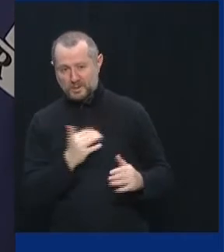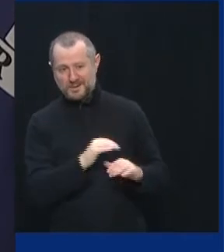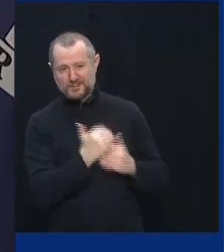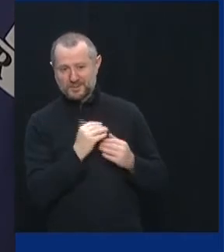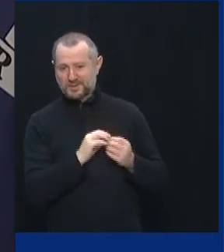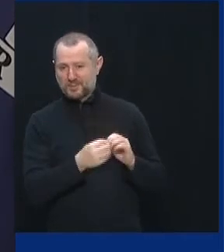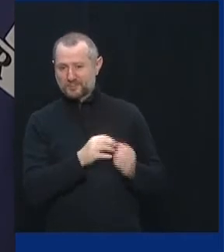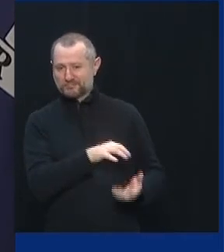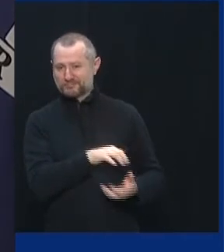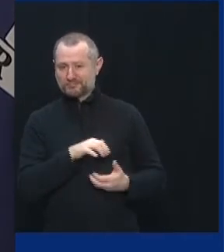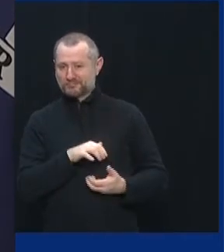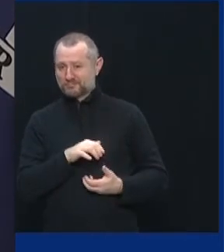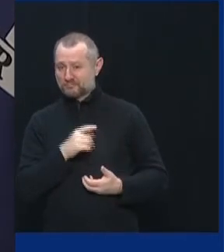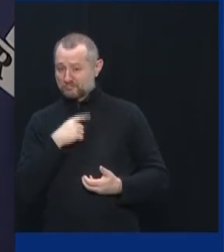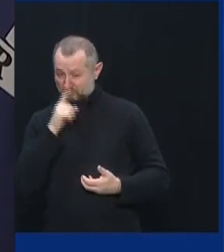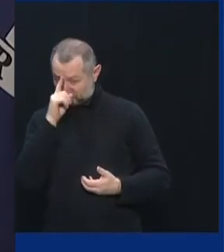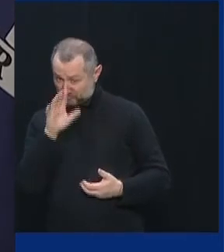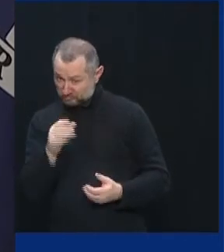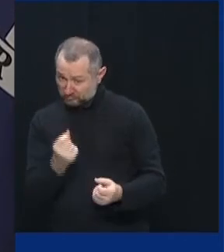reality.